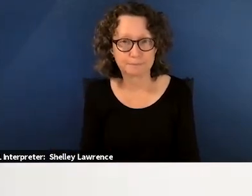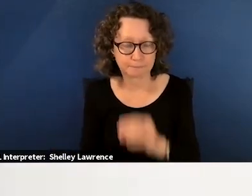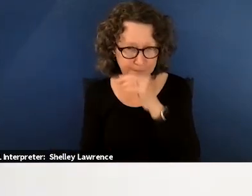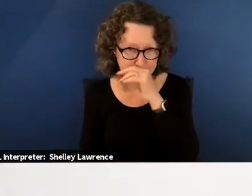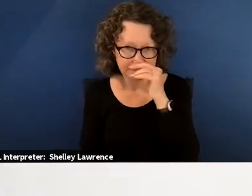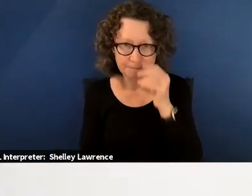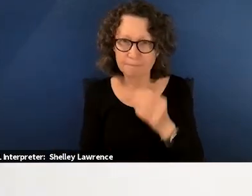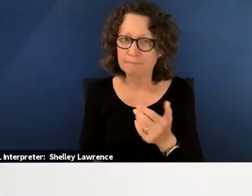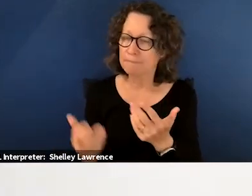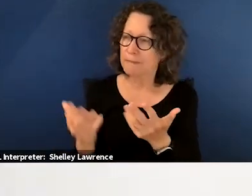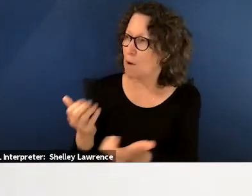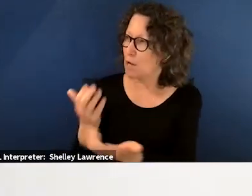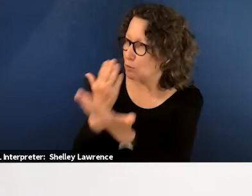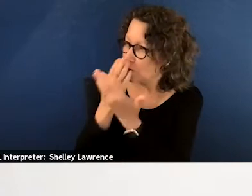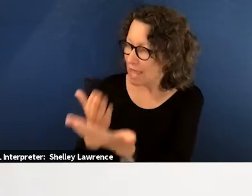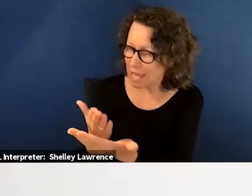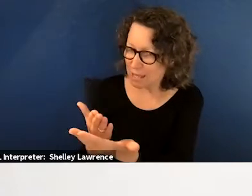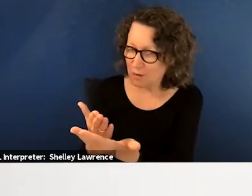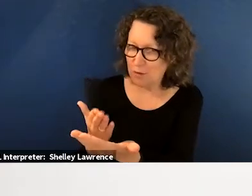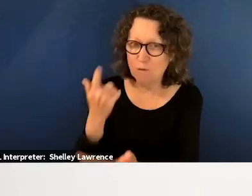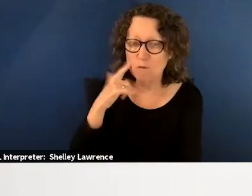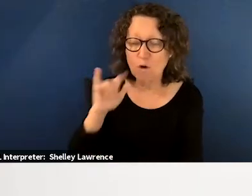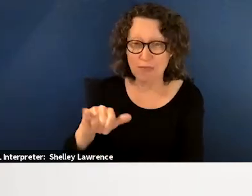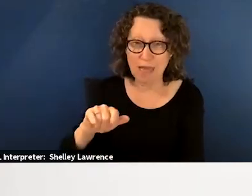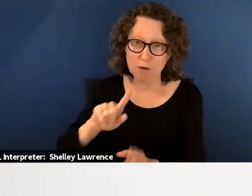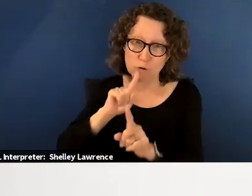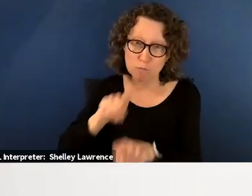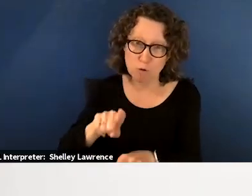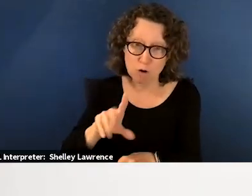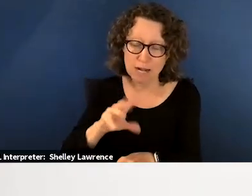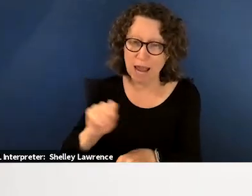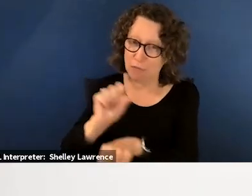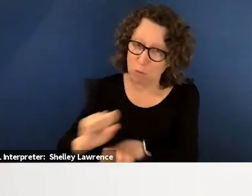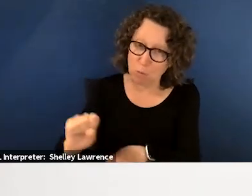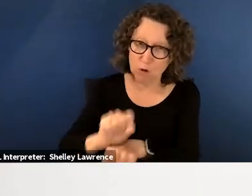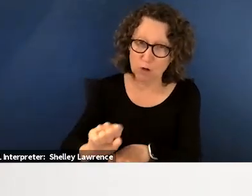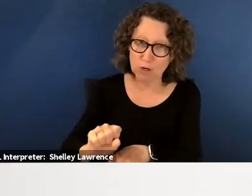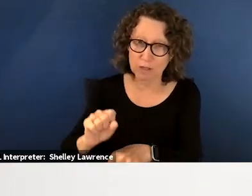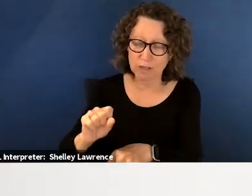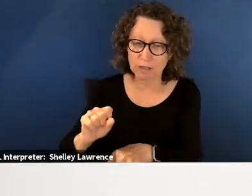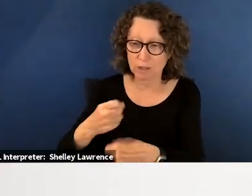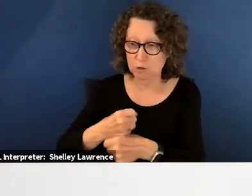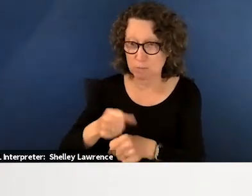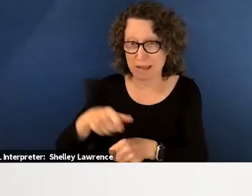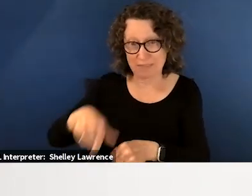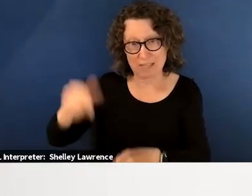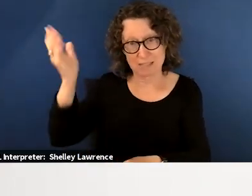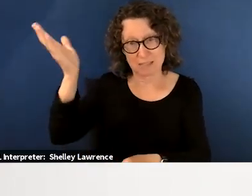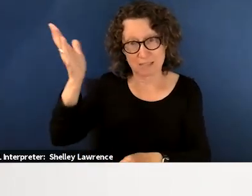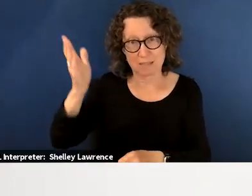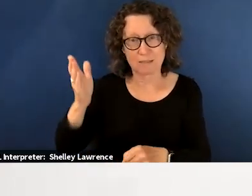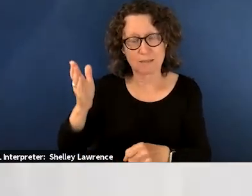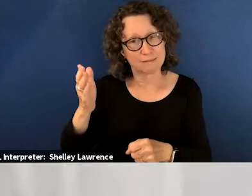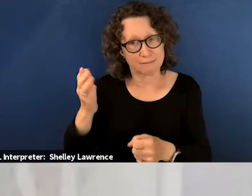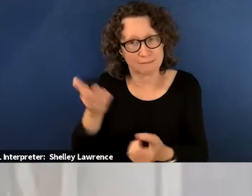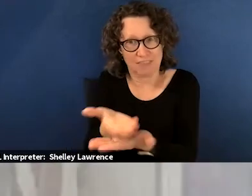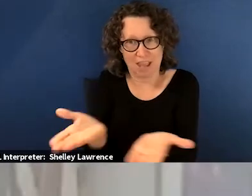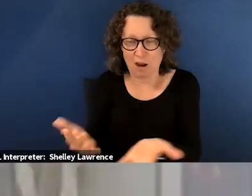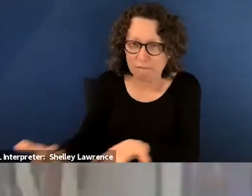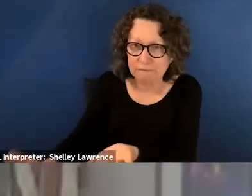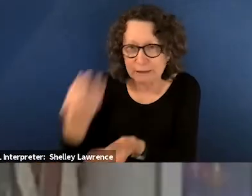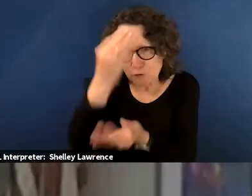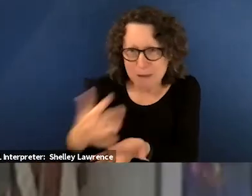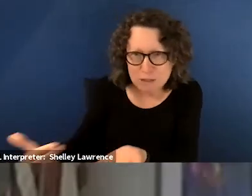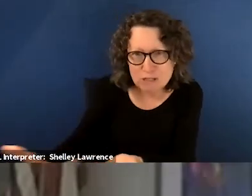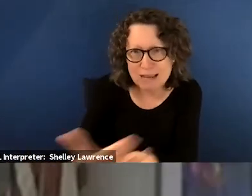I just wanted to thank you, Fran, for the report and the work by everyone to make this possible in terms of gathering the